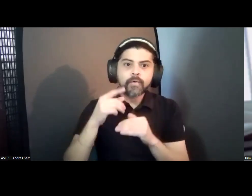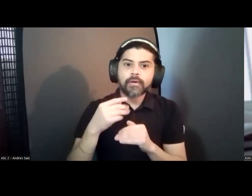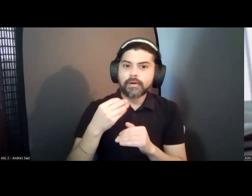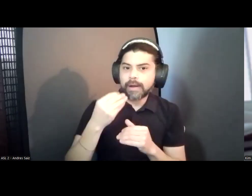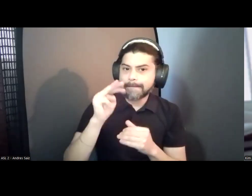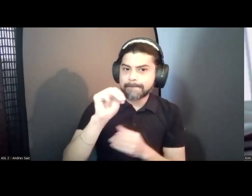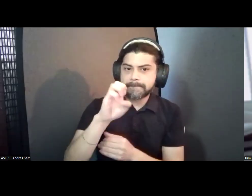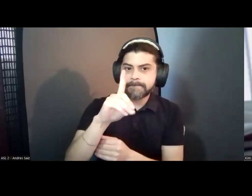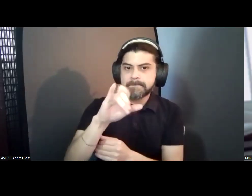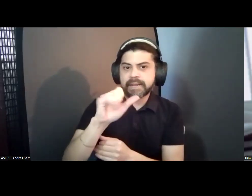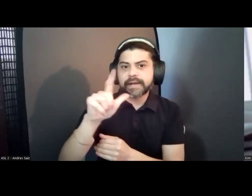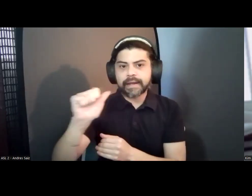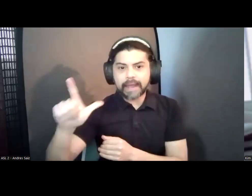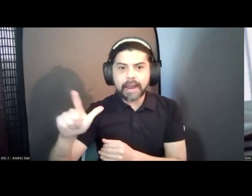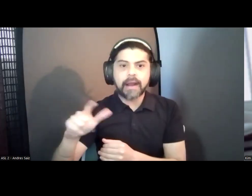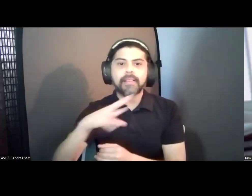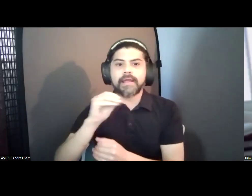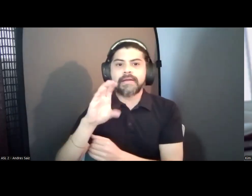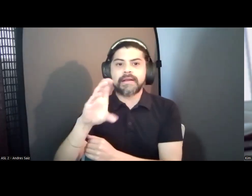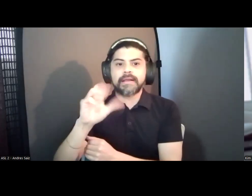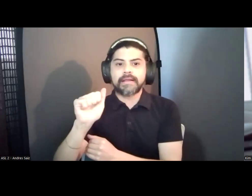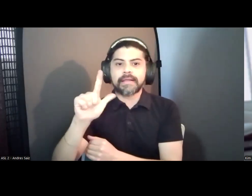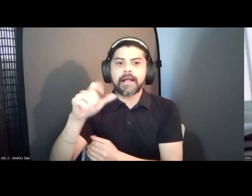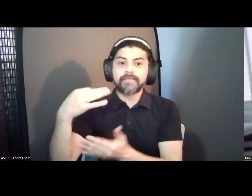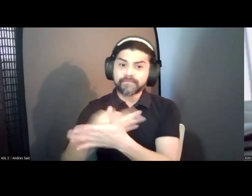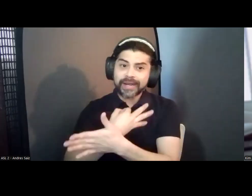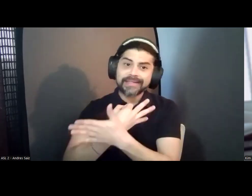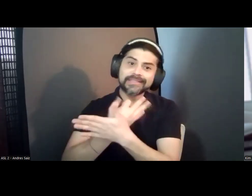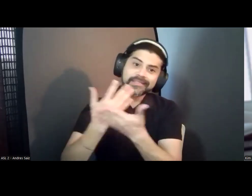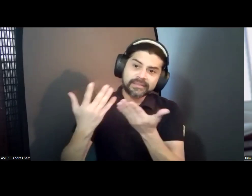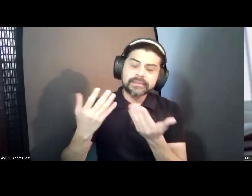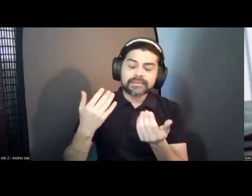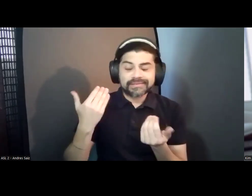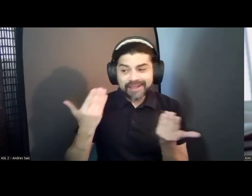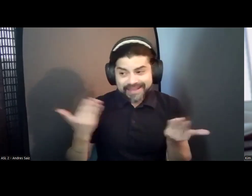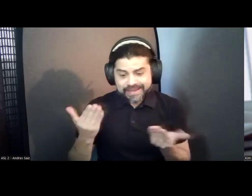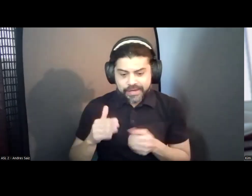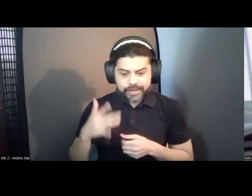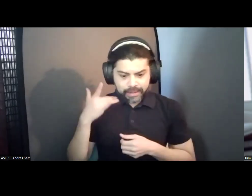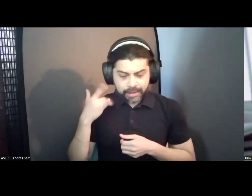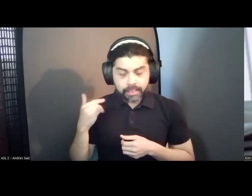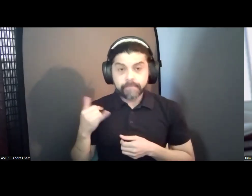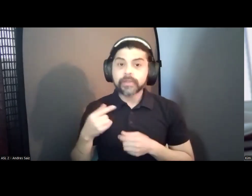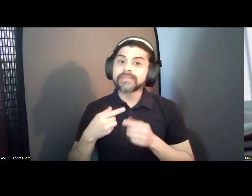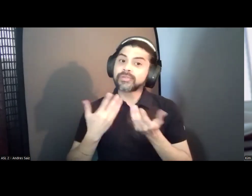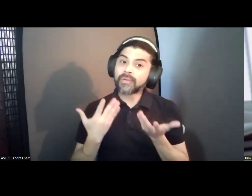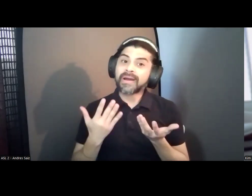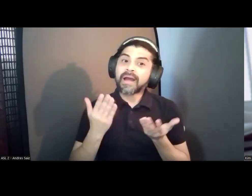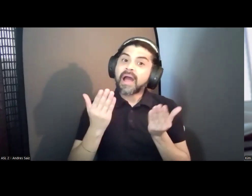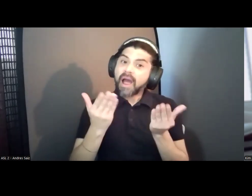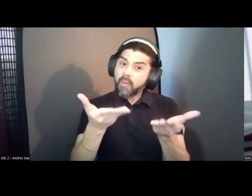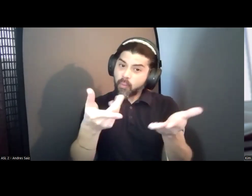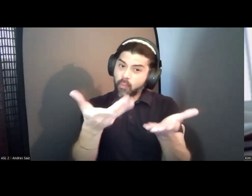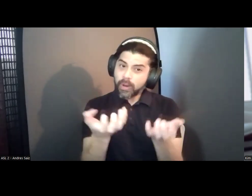fiscal situation here in the state of California. So I do want to say to you, and also invite you, that we are